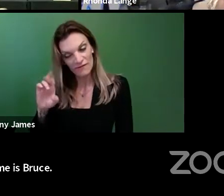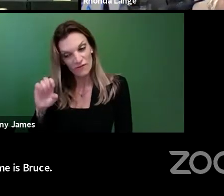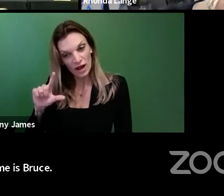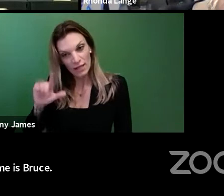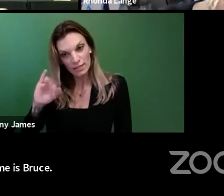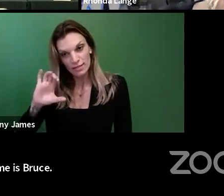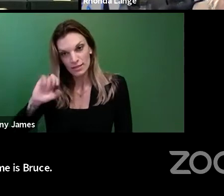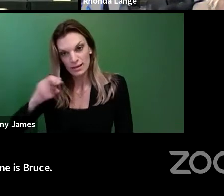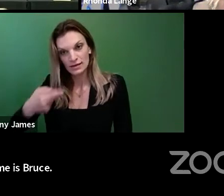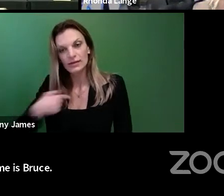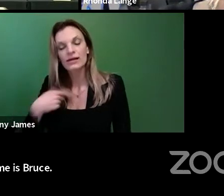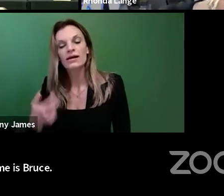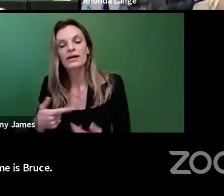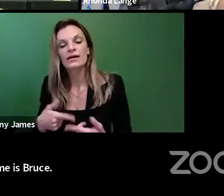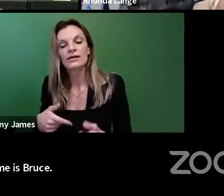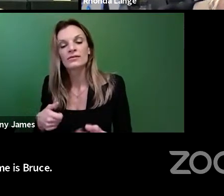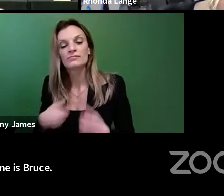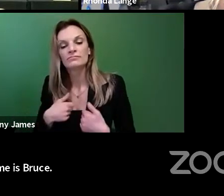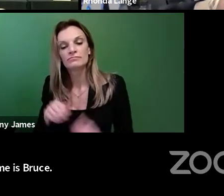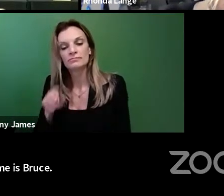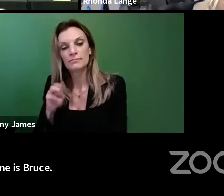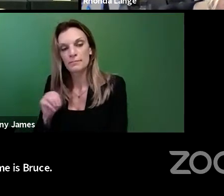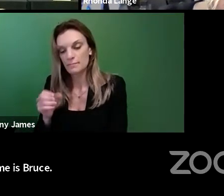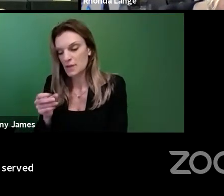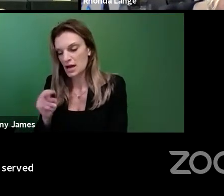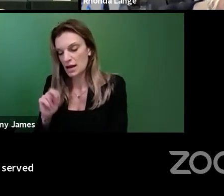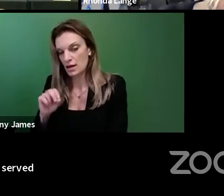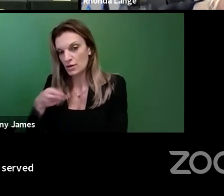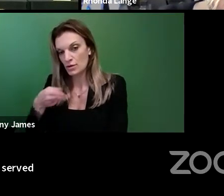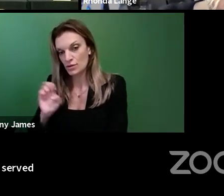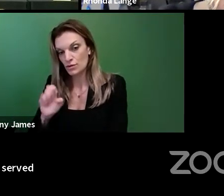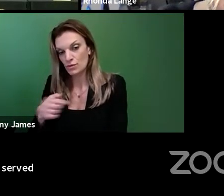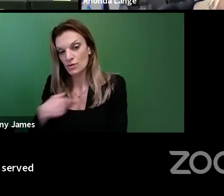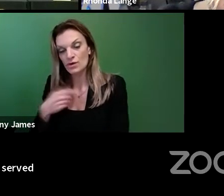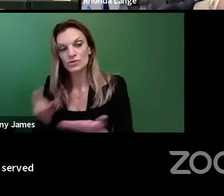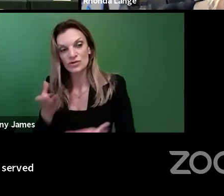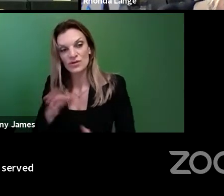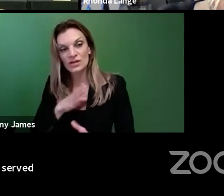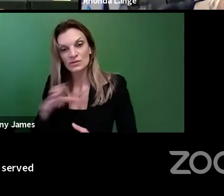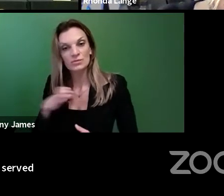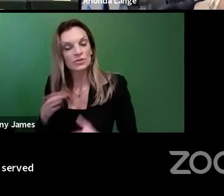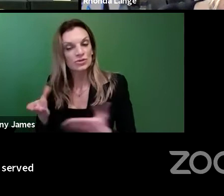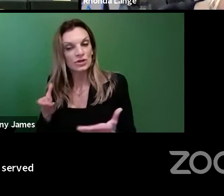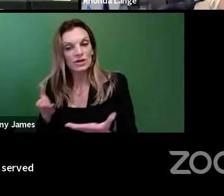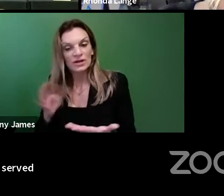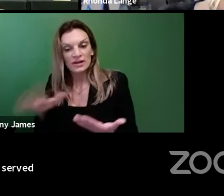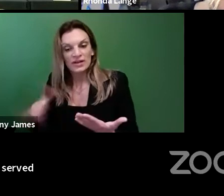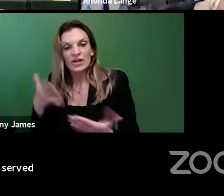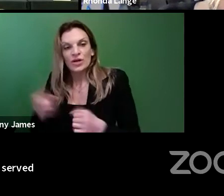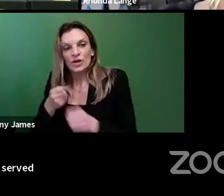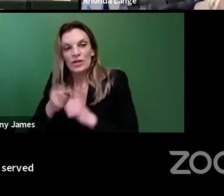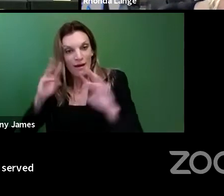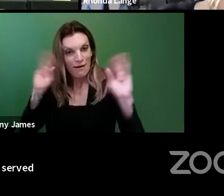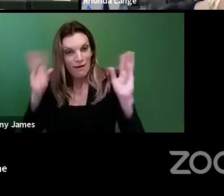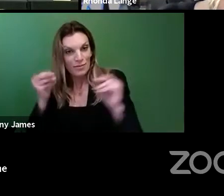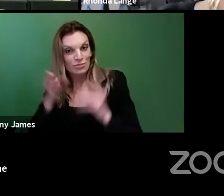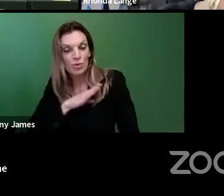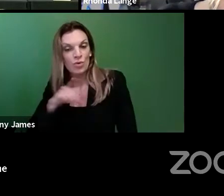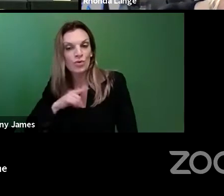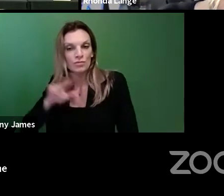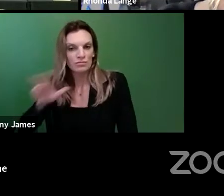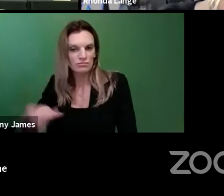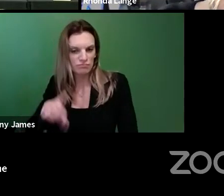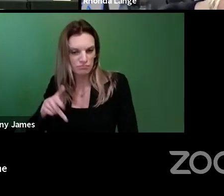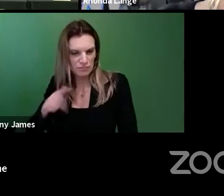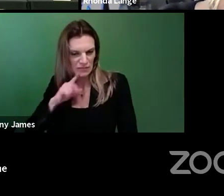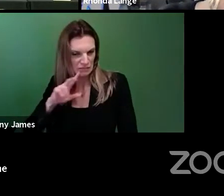served 8 years on the city commission there. I'm in my fifth year of serving on the ambulance board in that part of the county.